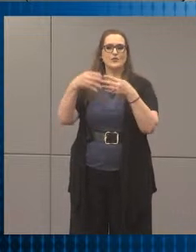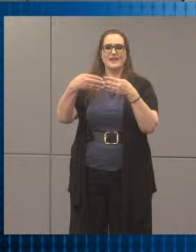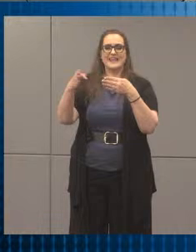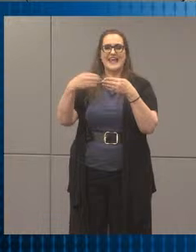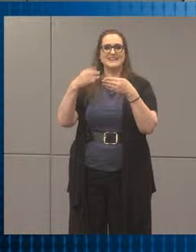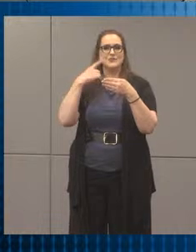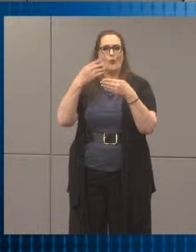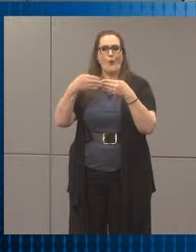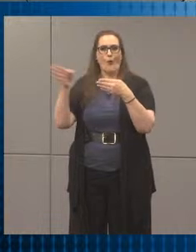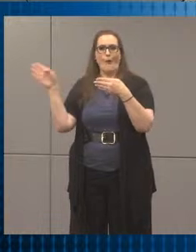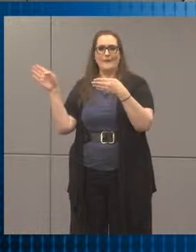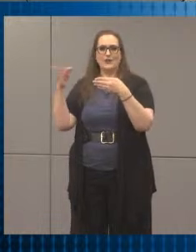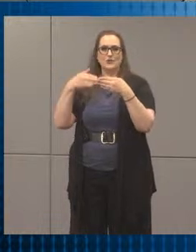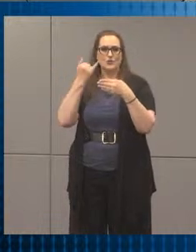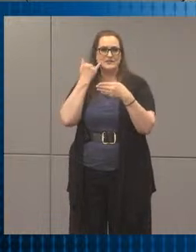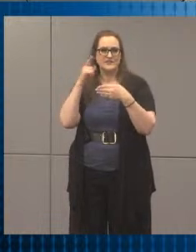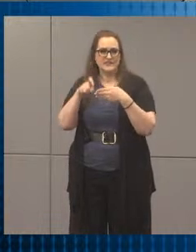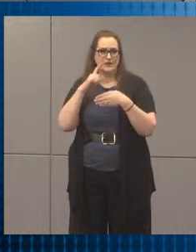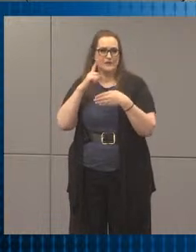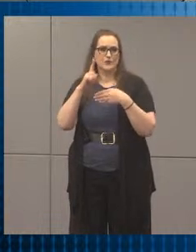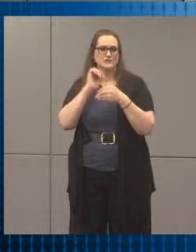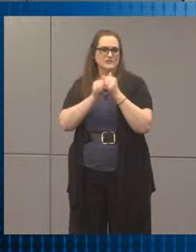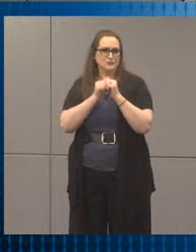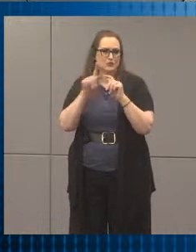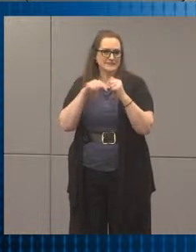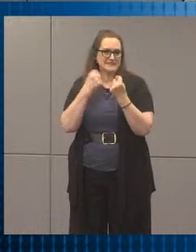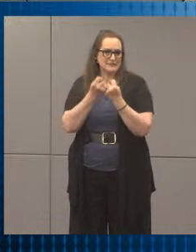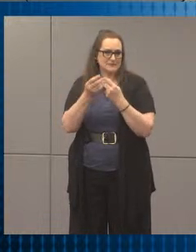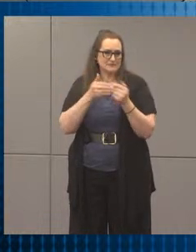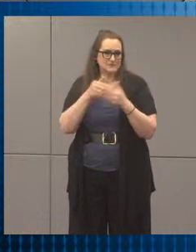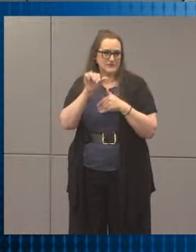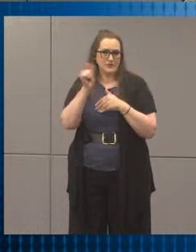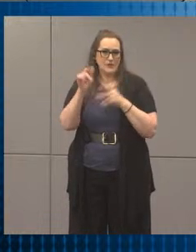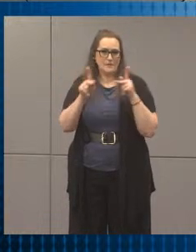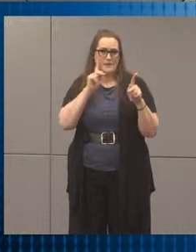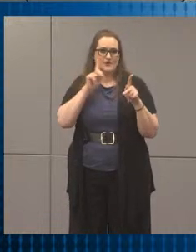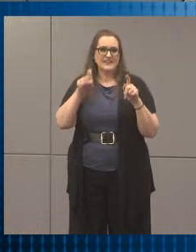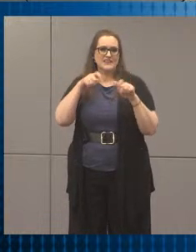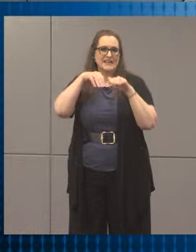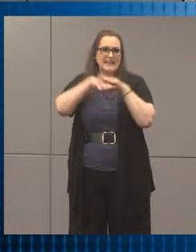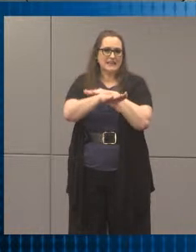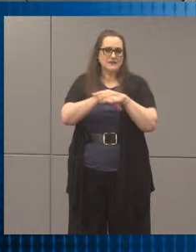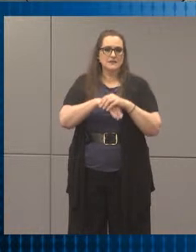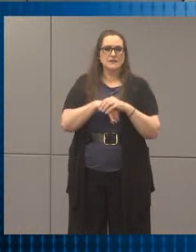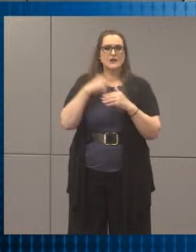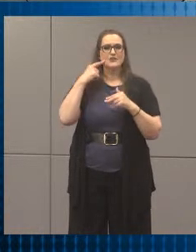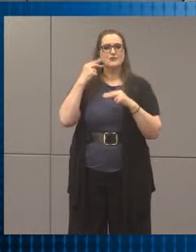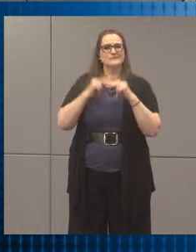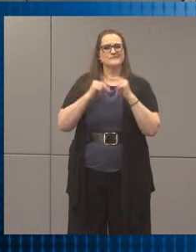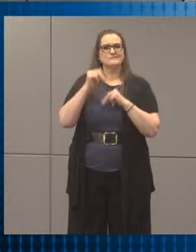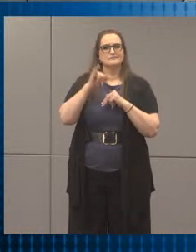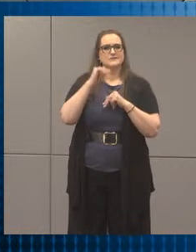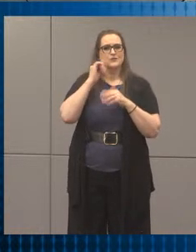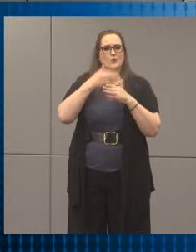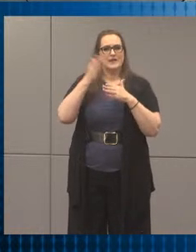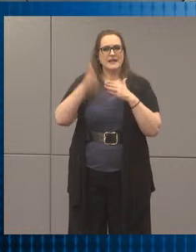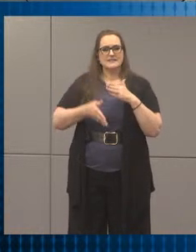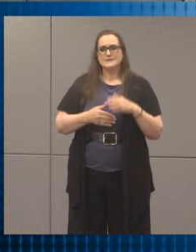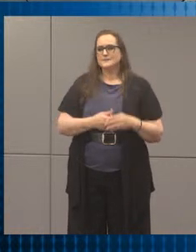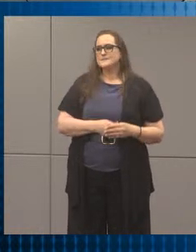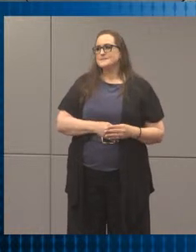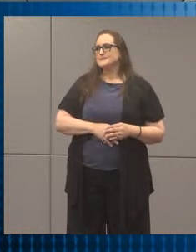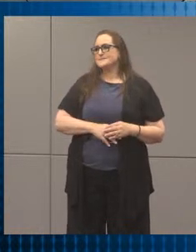needed for sports teams and any other individuals that need to get into the facilities on weekends.